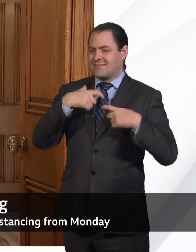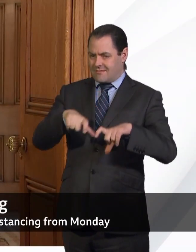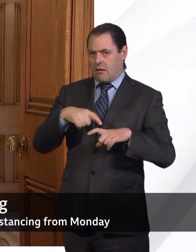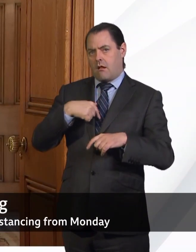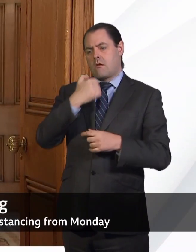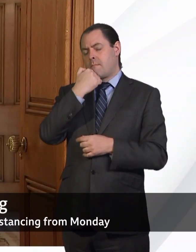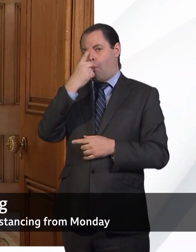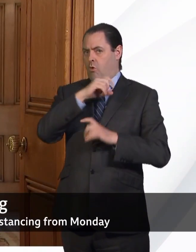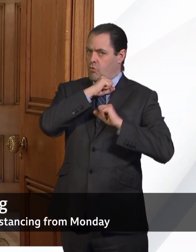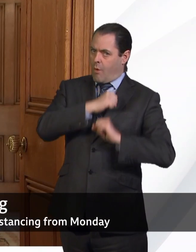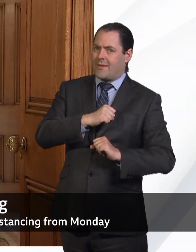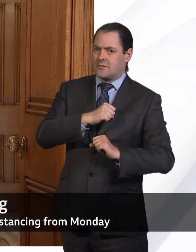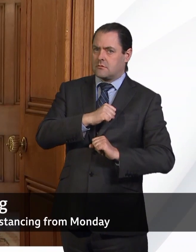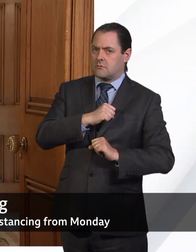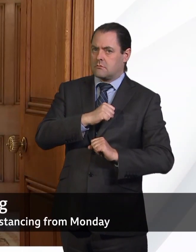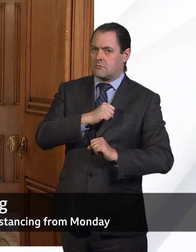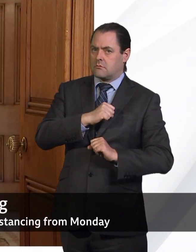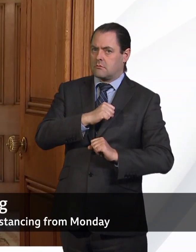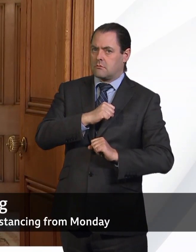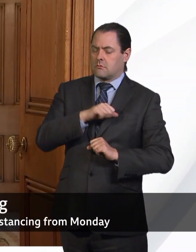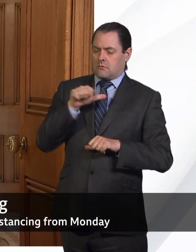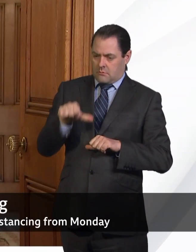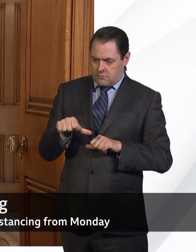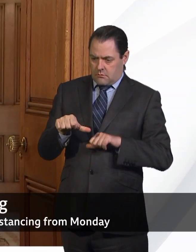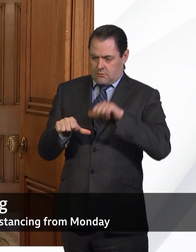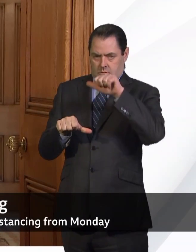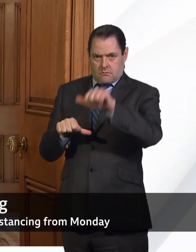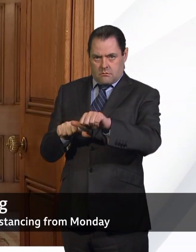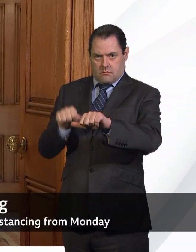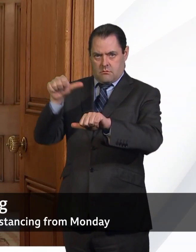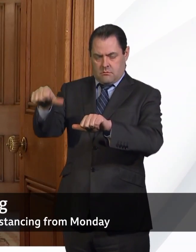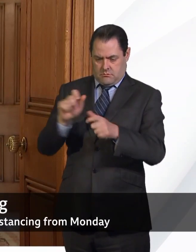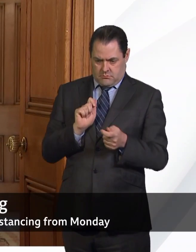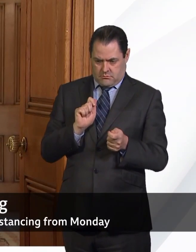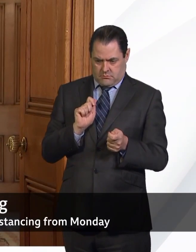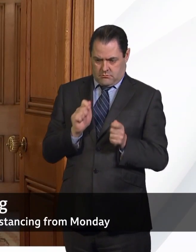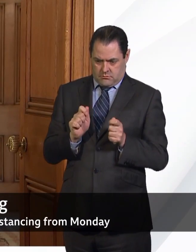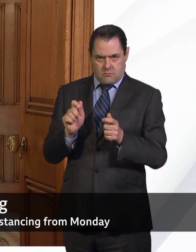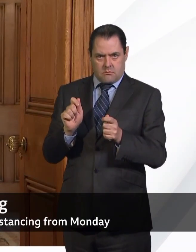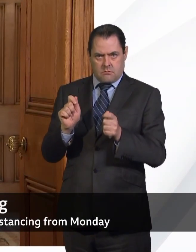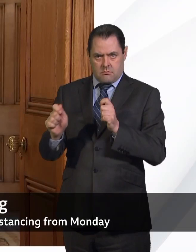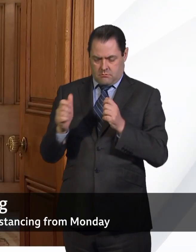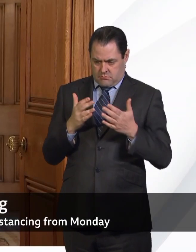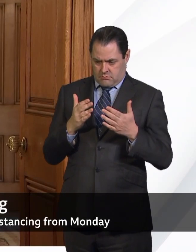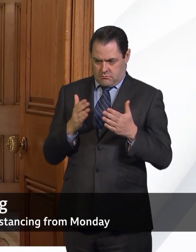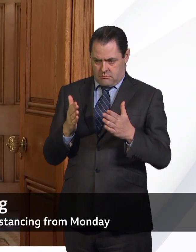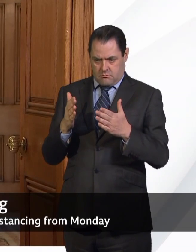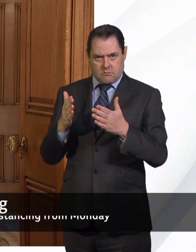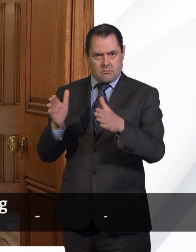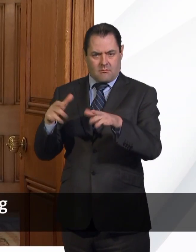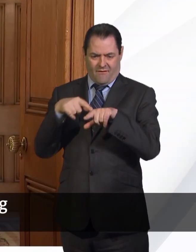people that all the steps we have taken and will take are